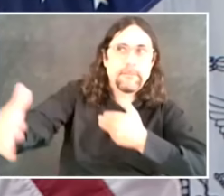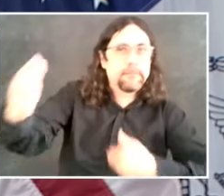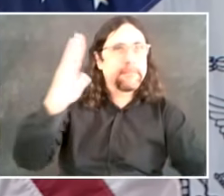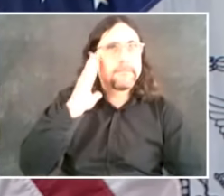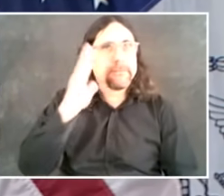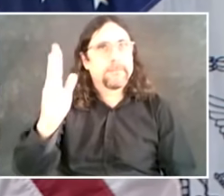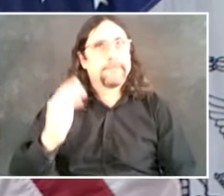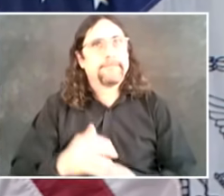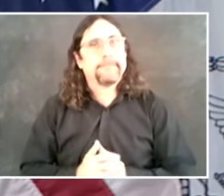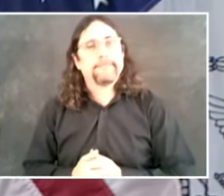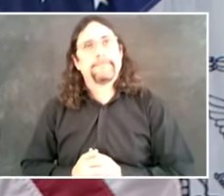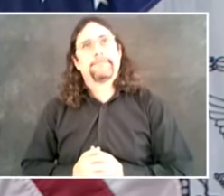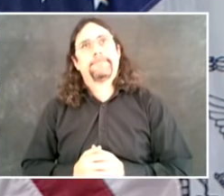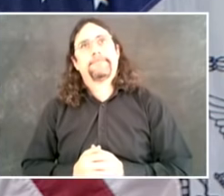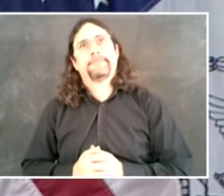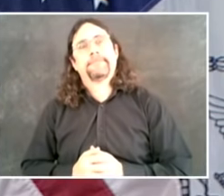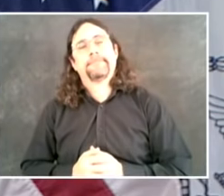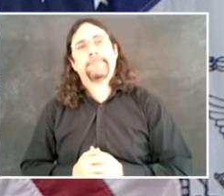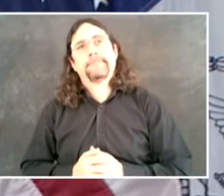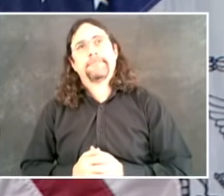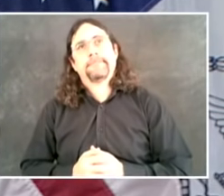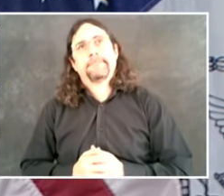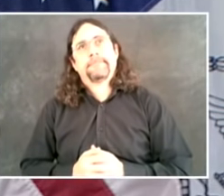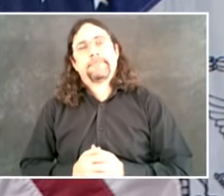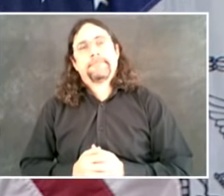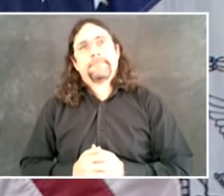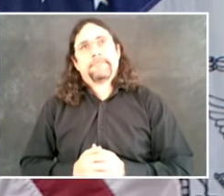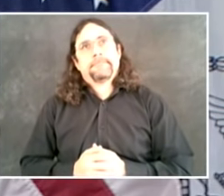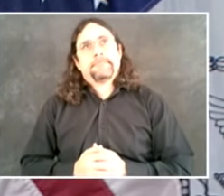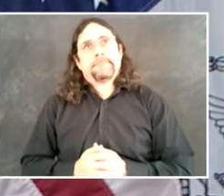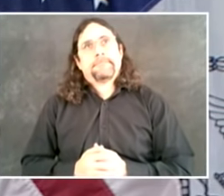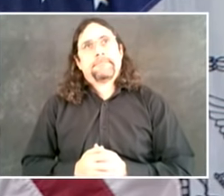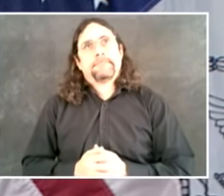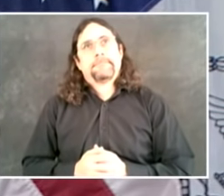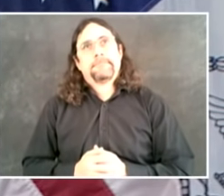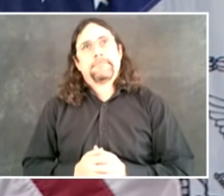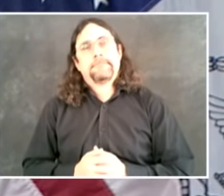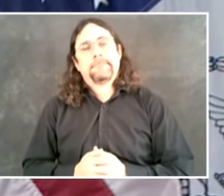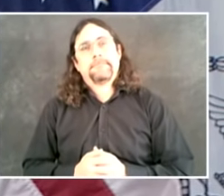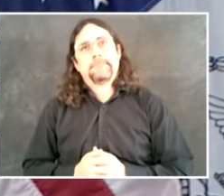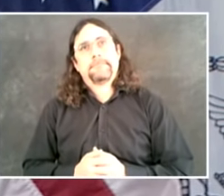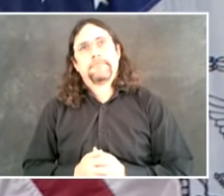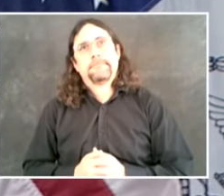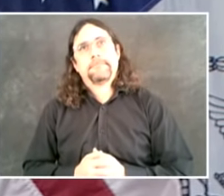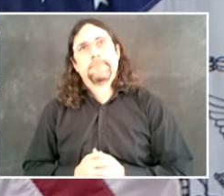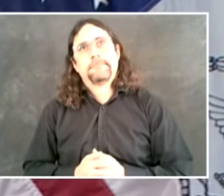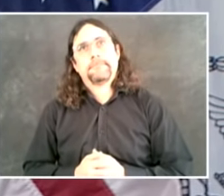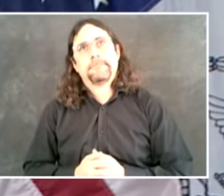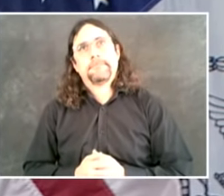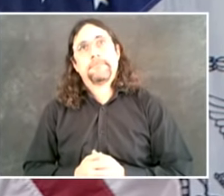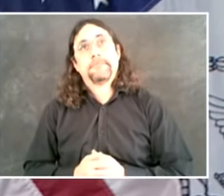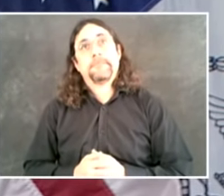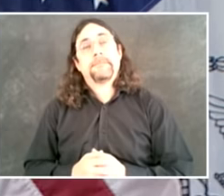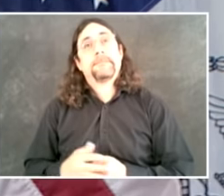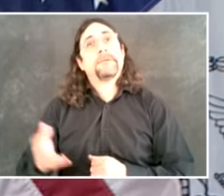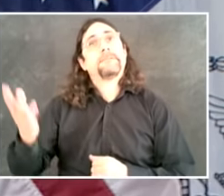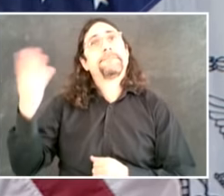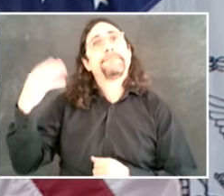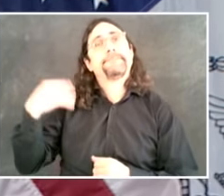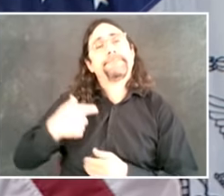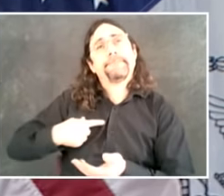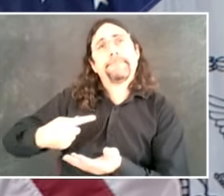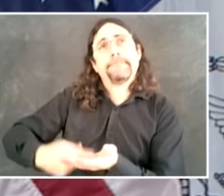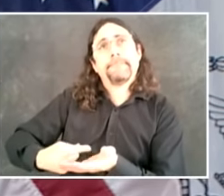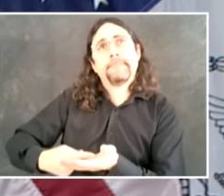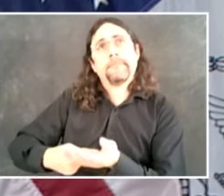about a test kit, and I use an analogy to a cup of coffee. If you want a cup of coffee with milk and sugar, you need a